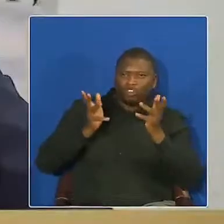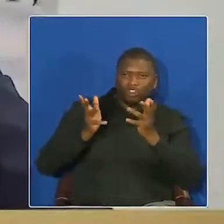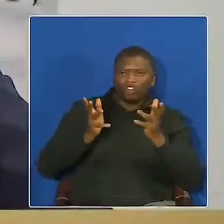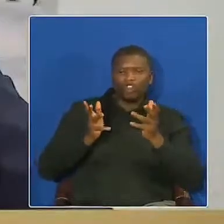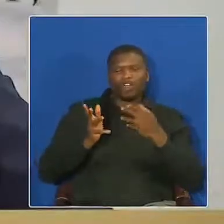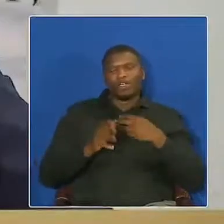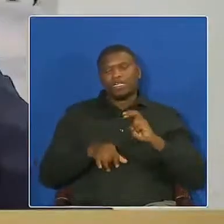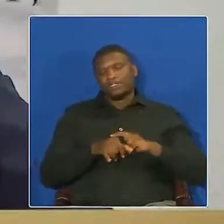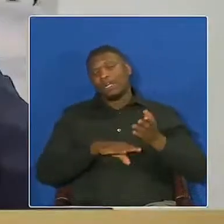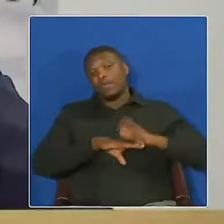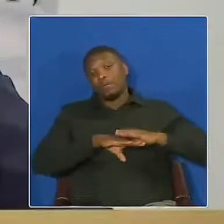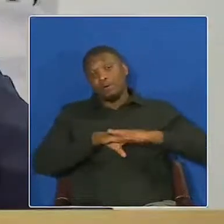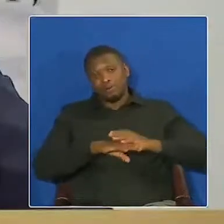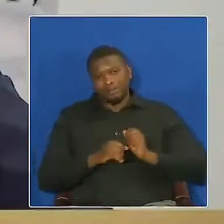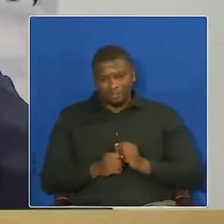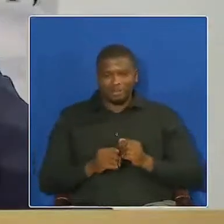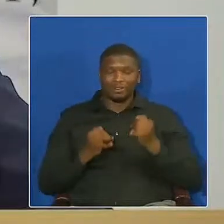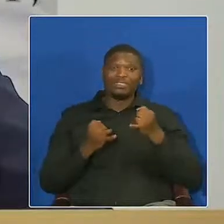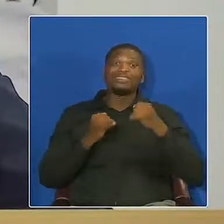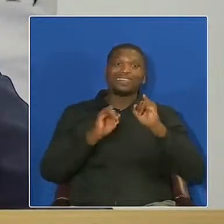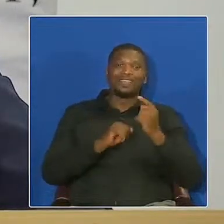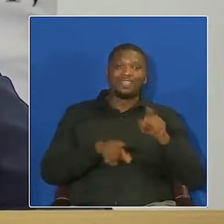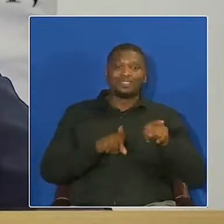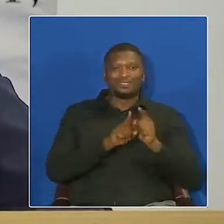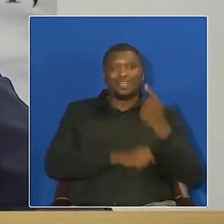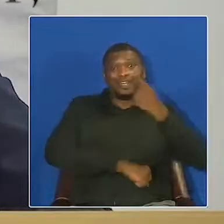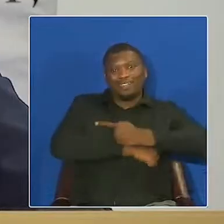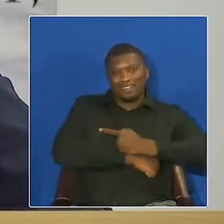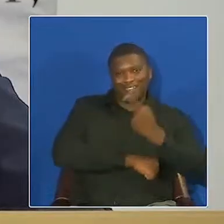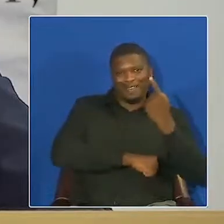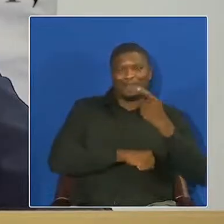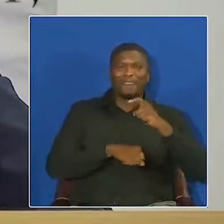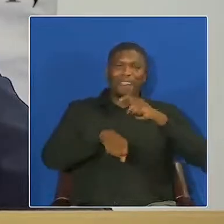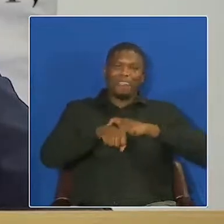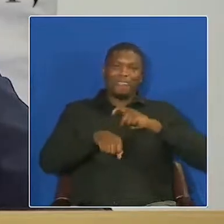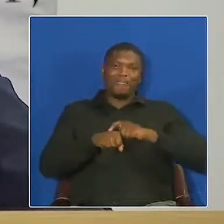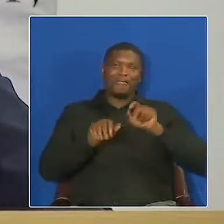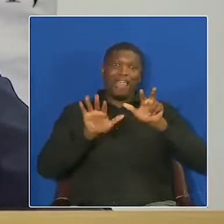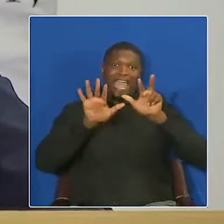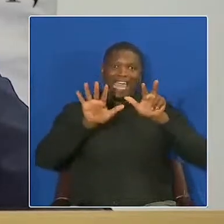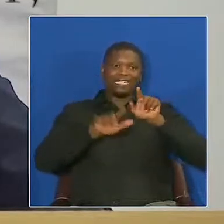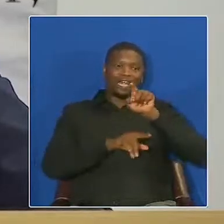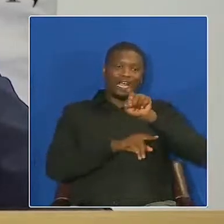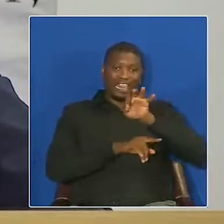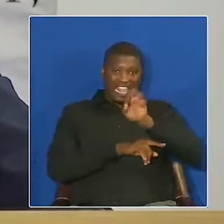Then, still on the same day, at 8:30,